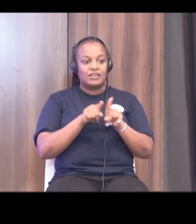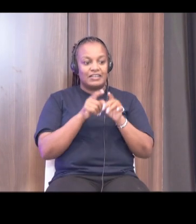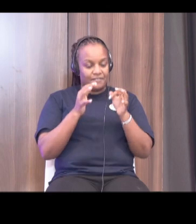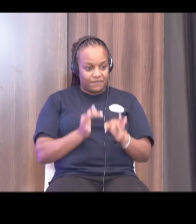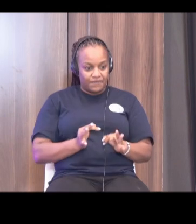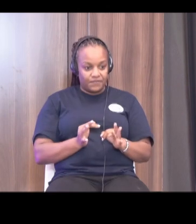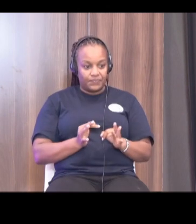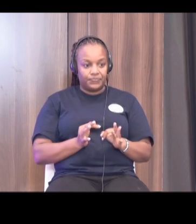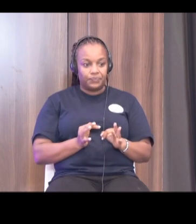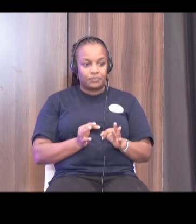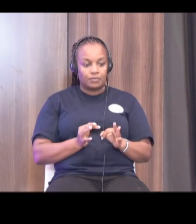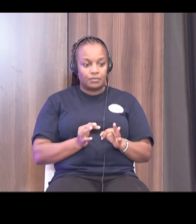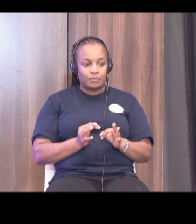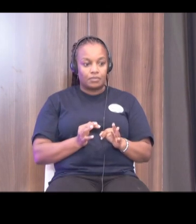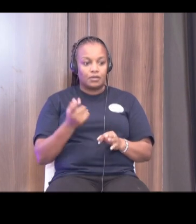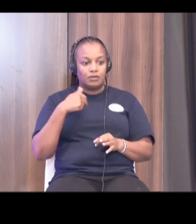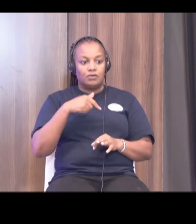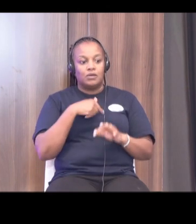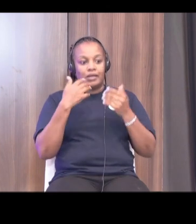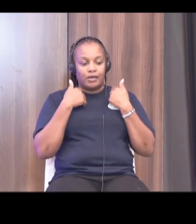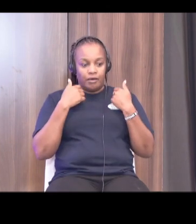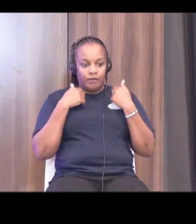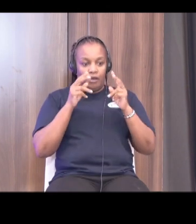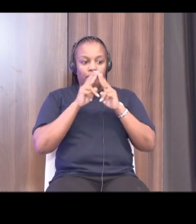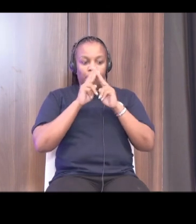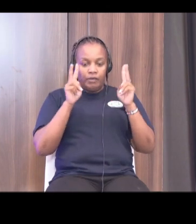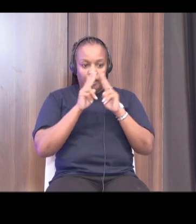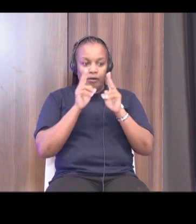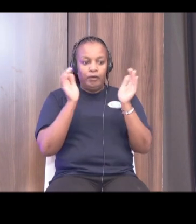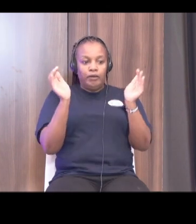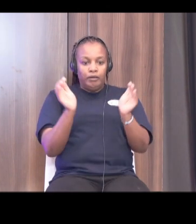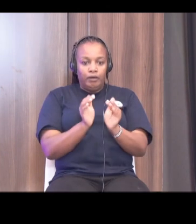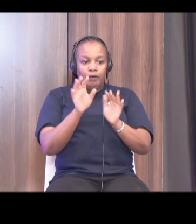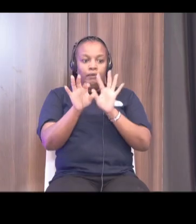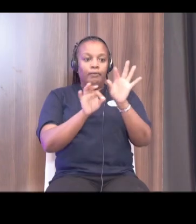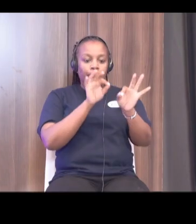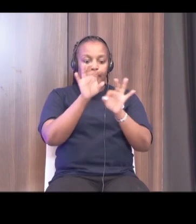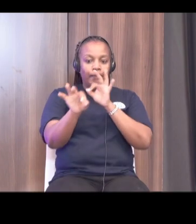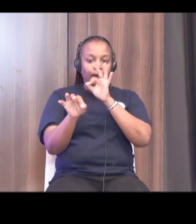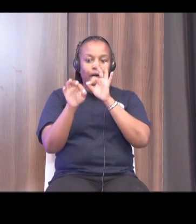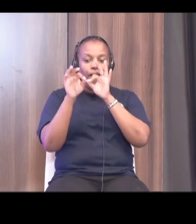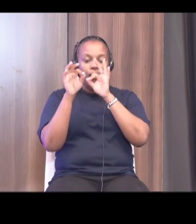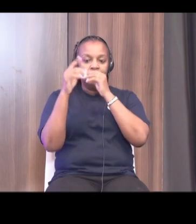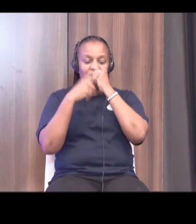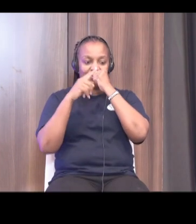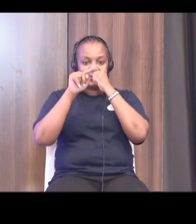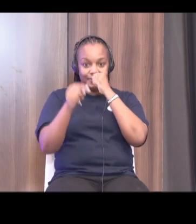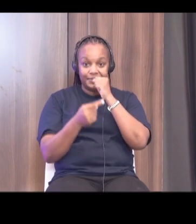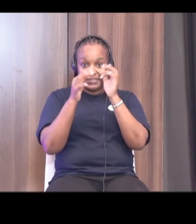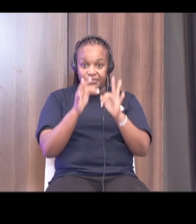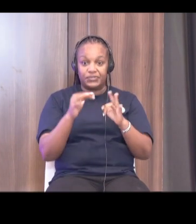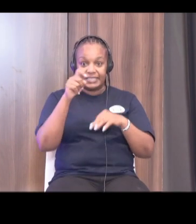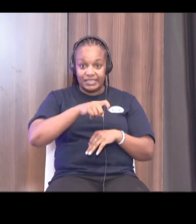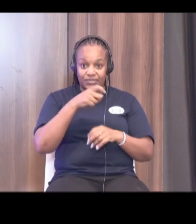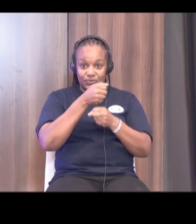though we have a very small sample size in our study of 6,000, if you wanted to do a true vaccine